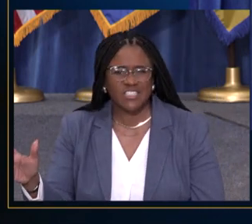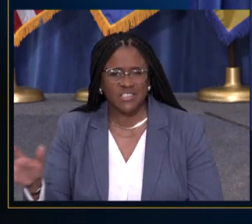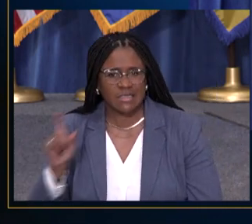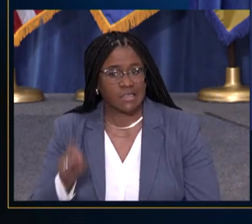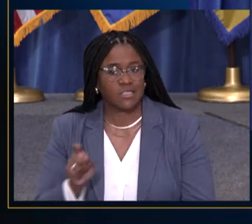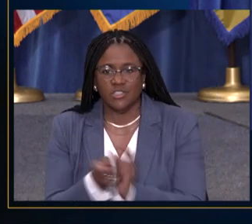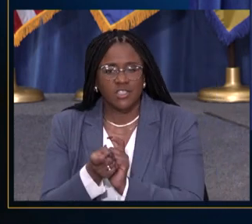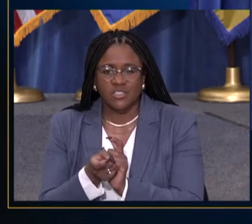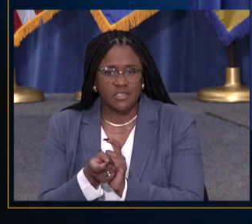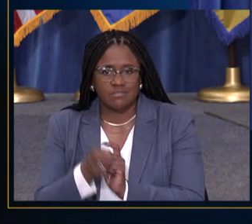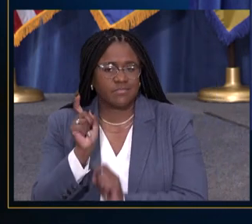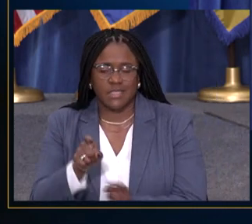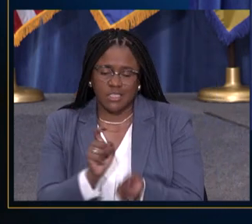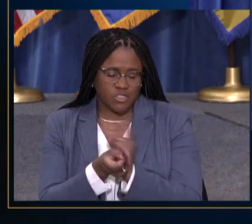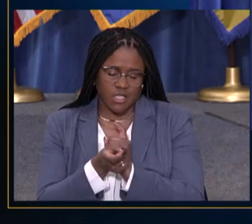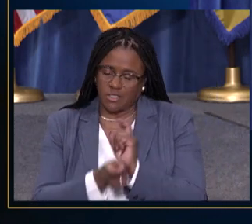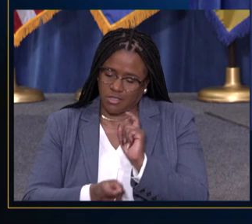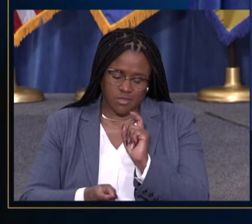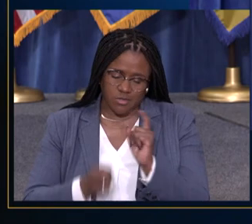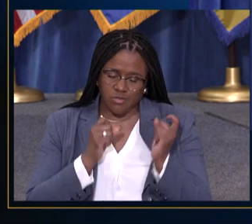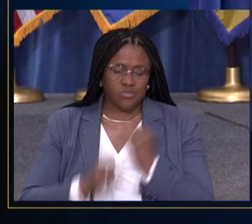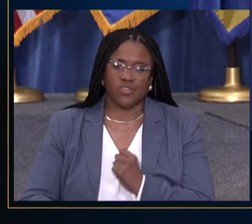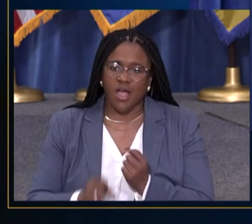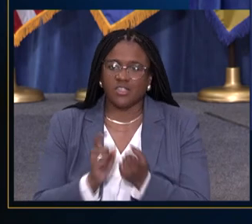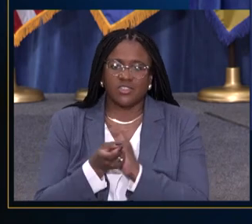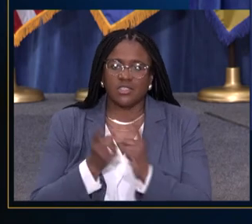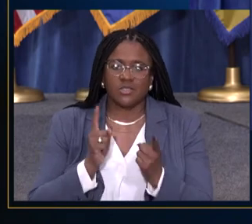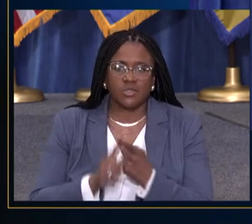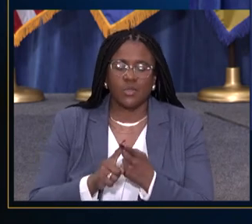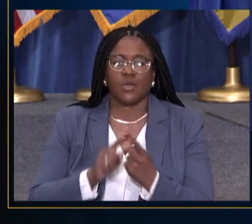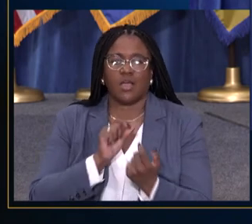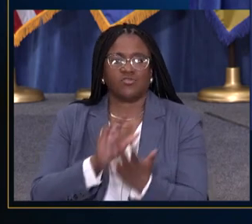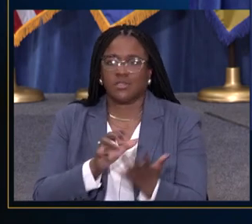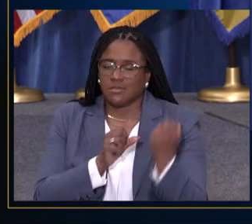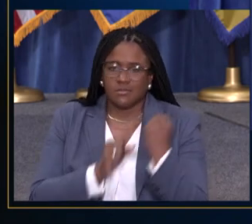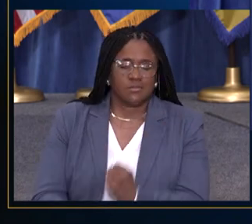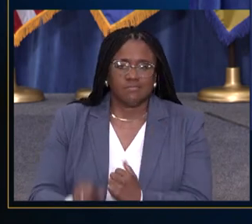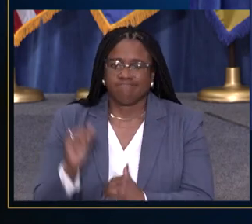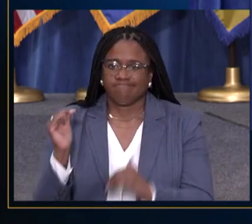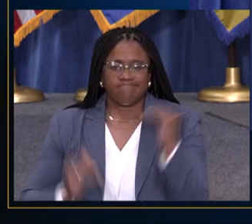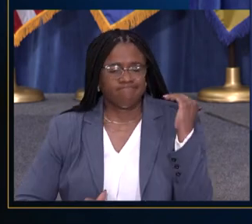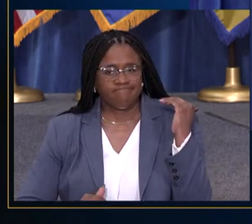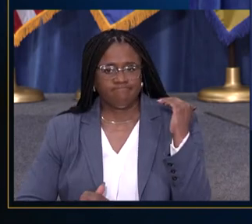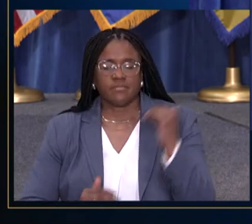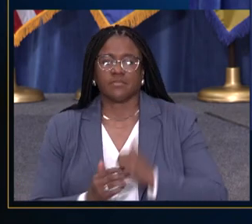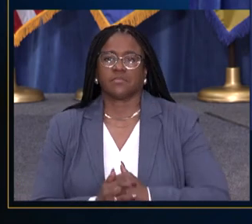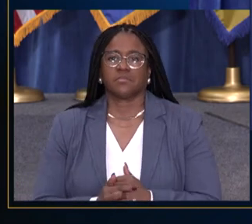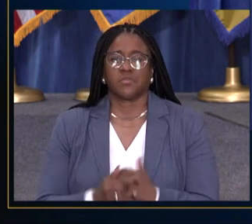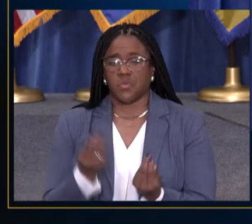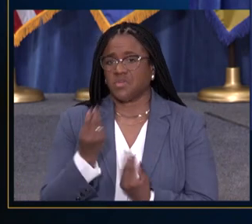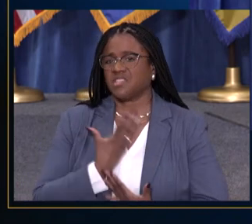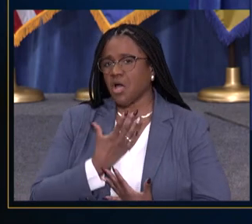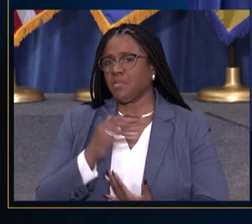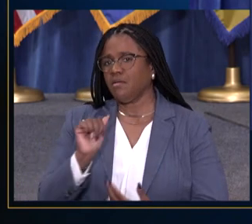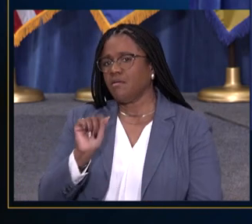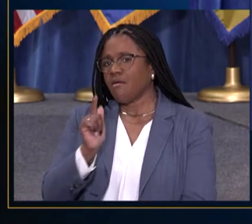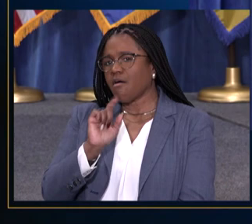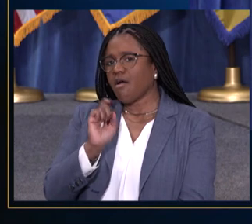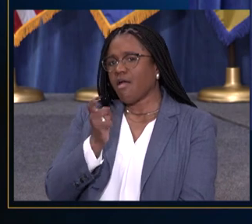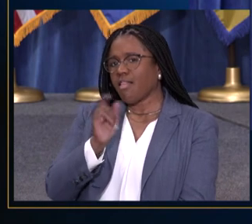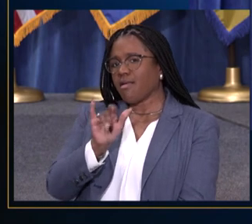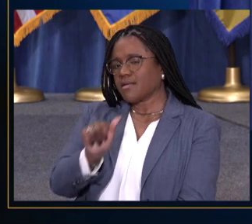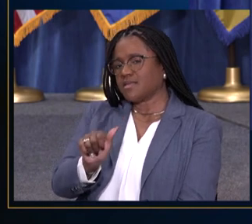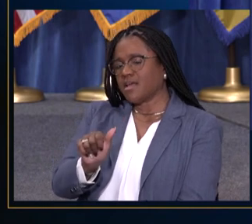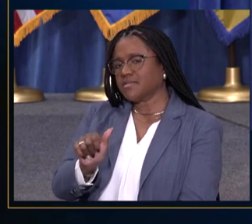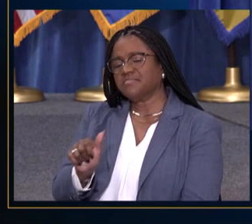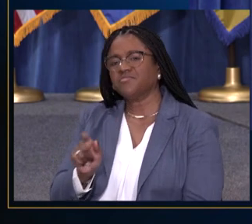changes, drastic changes, drastic changes to address the drastic disparities. So tell me, Alexia, what